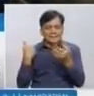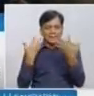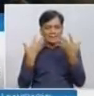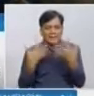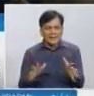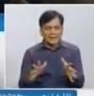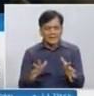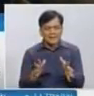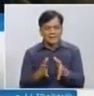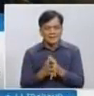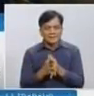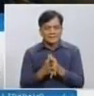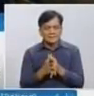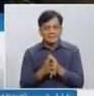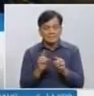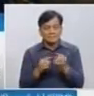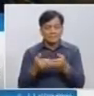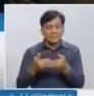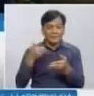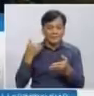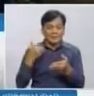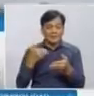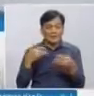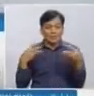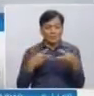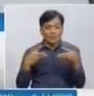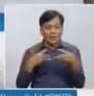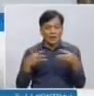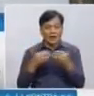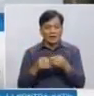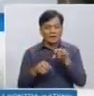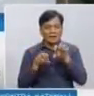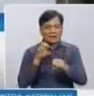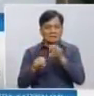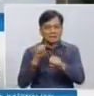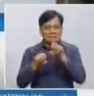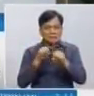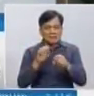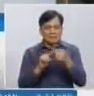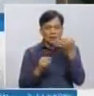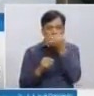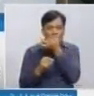over. But before, the war resulted in the seizure of illegal